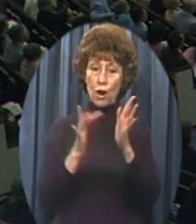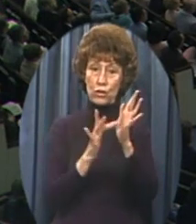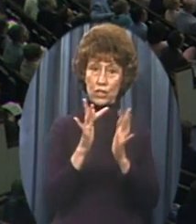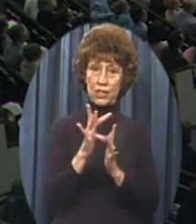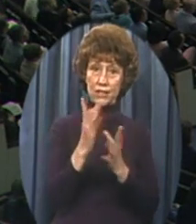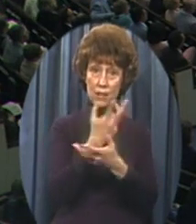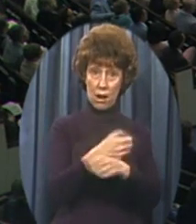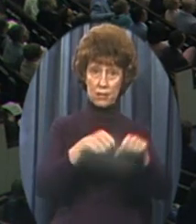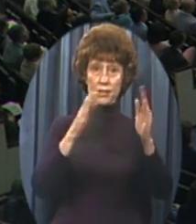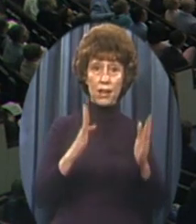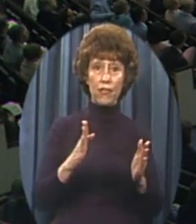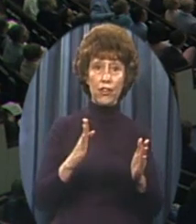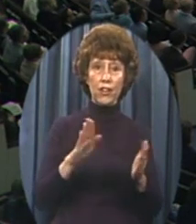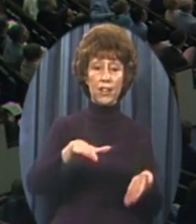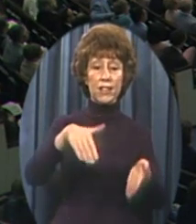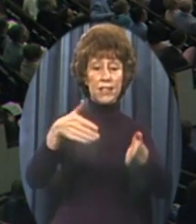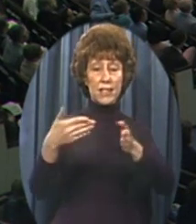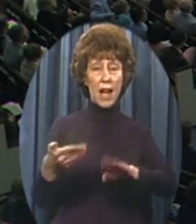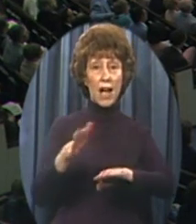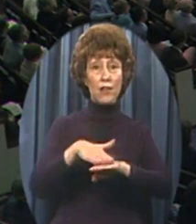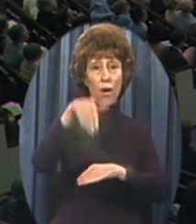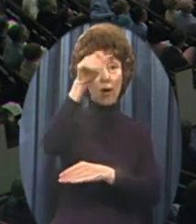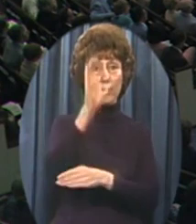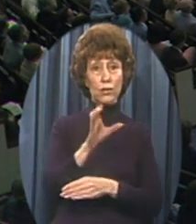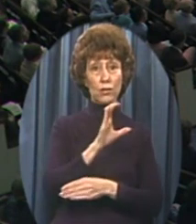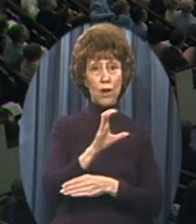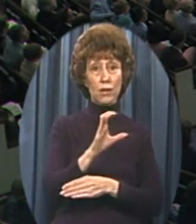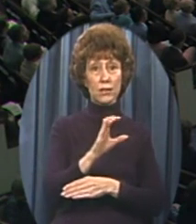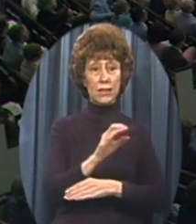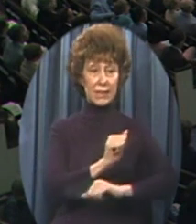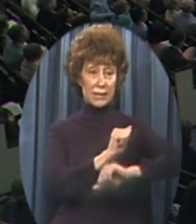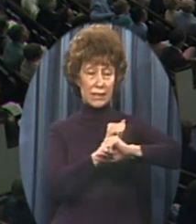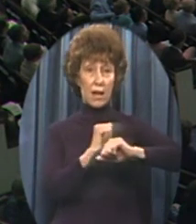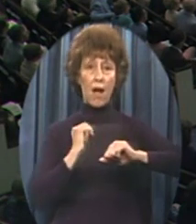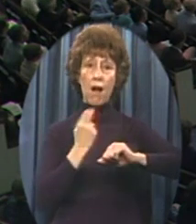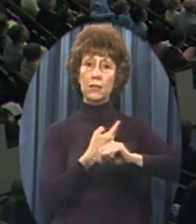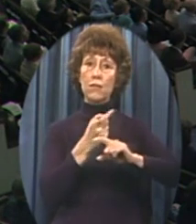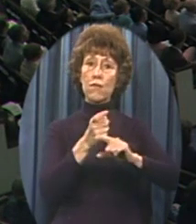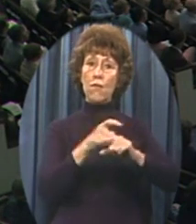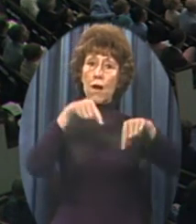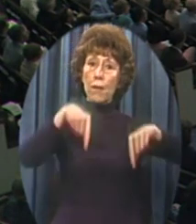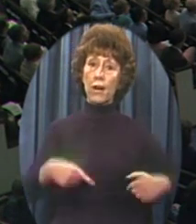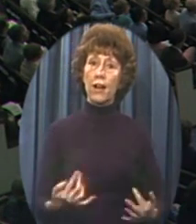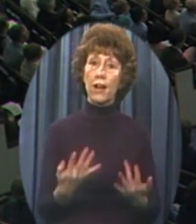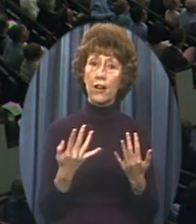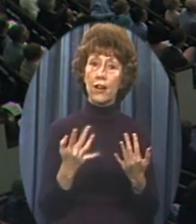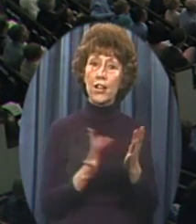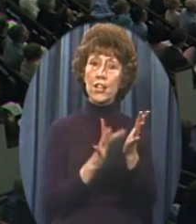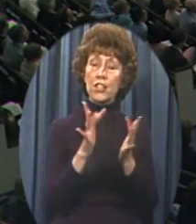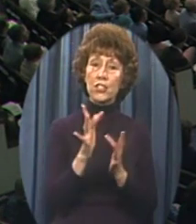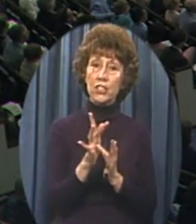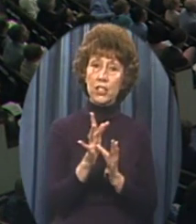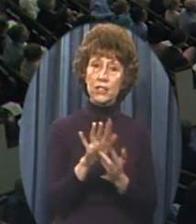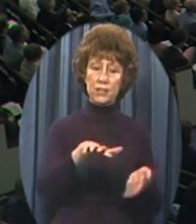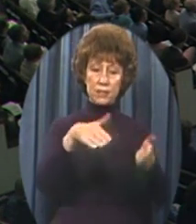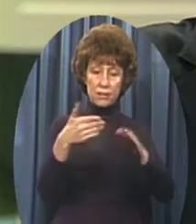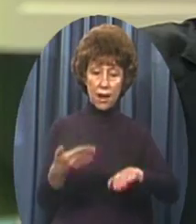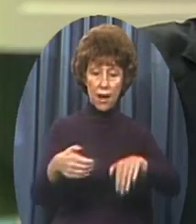us out of hell. He died in my place. He died in yours. He was buried. He rose again 3 days later to give us life